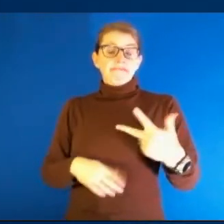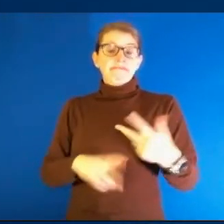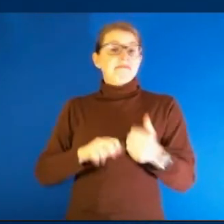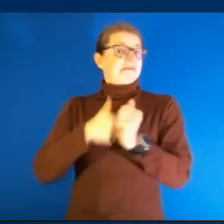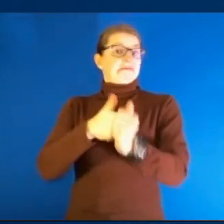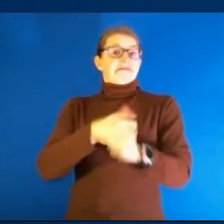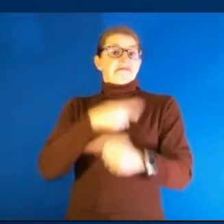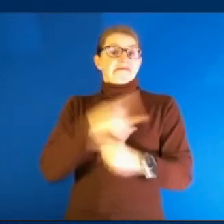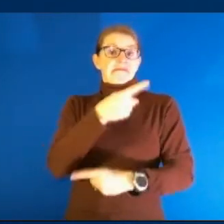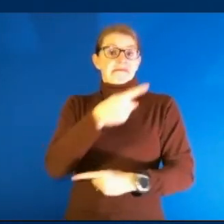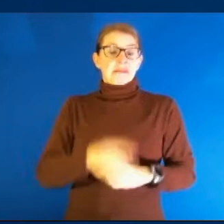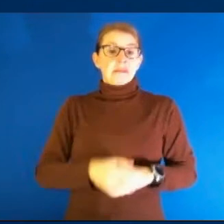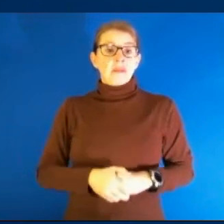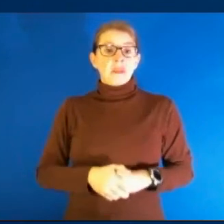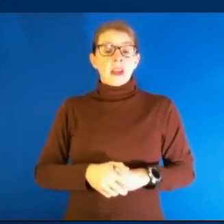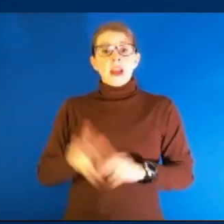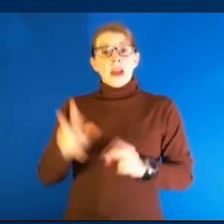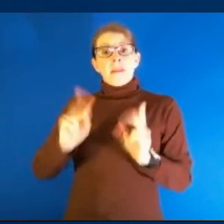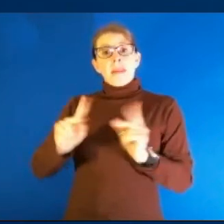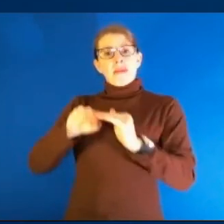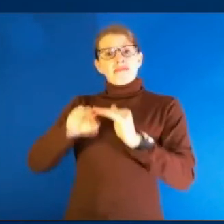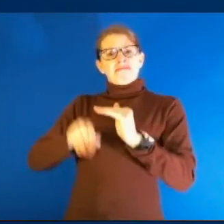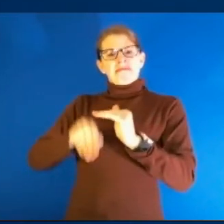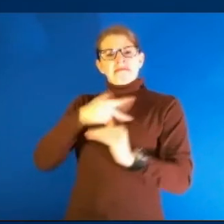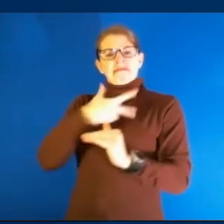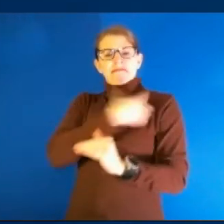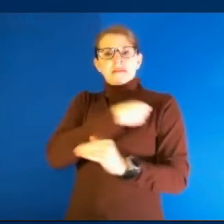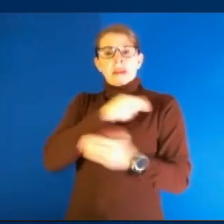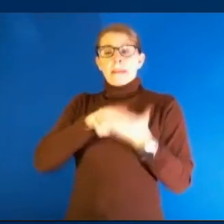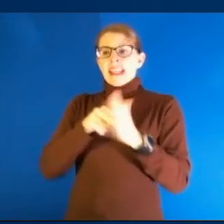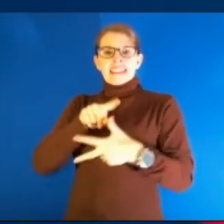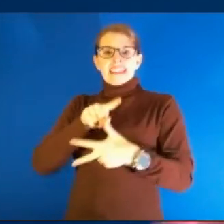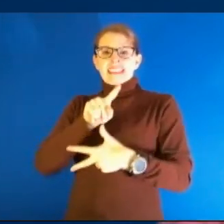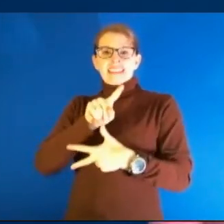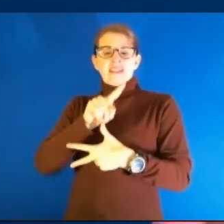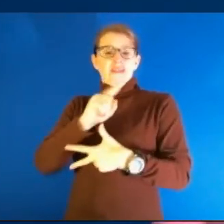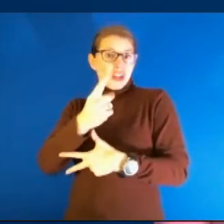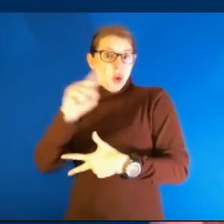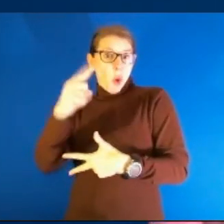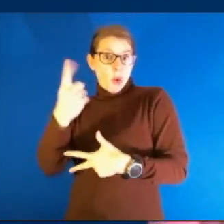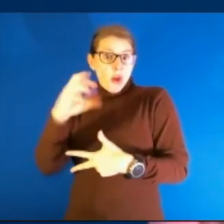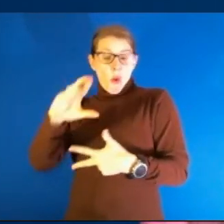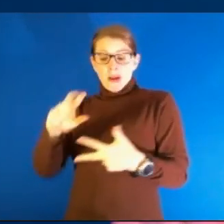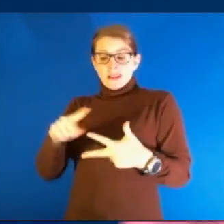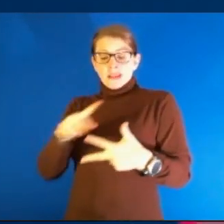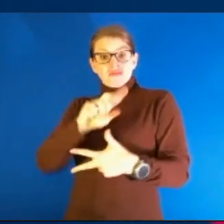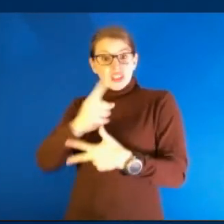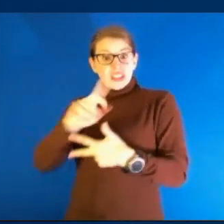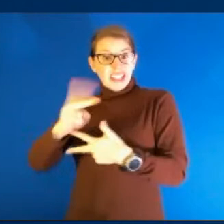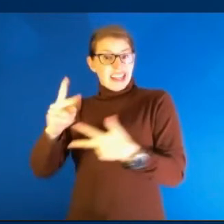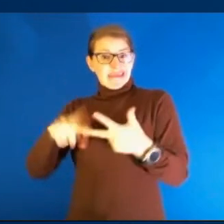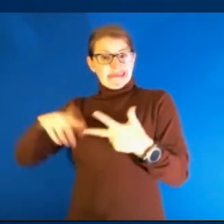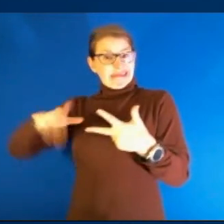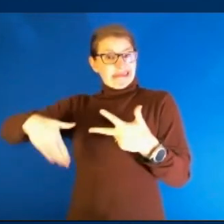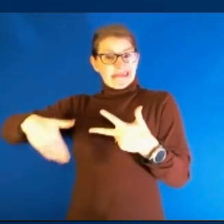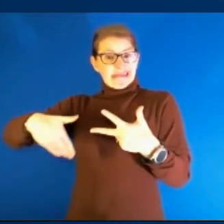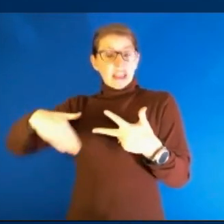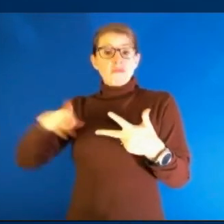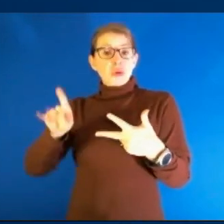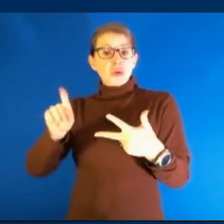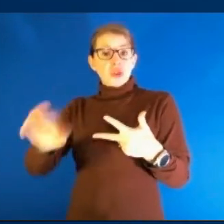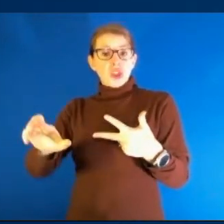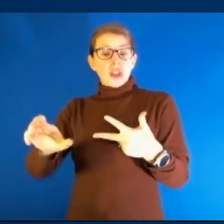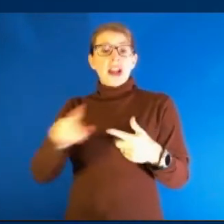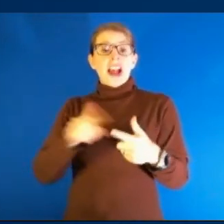the undervaccinated, those are the people who maybe didn't complete their primary series or haven't had their booster shot in over 6 months, and then there's the